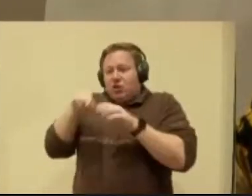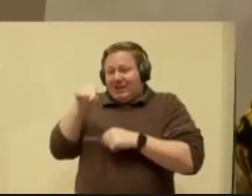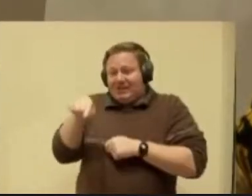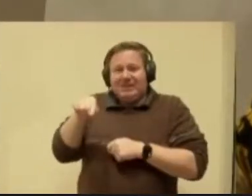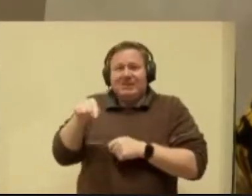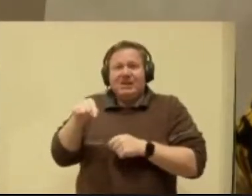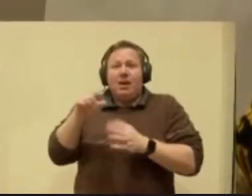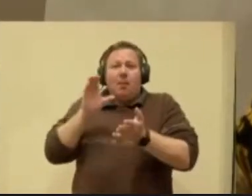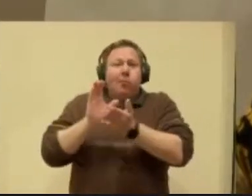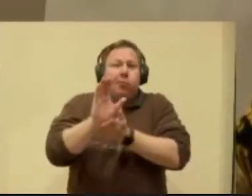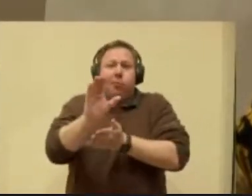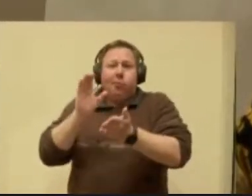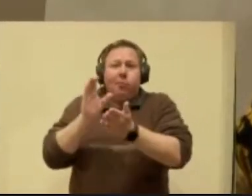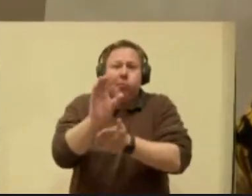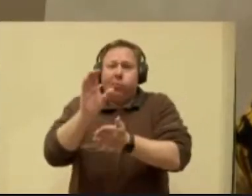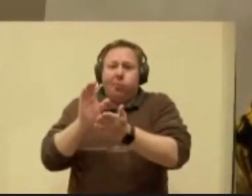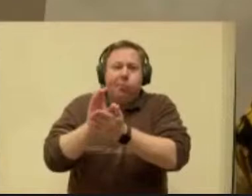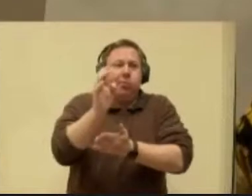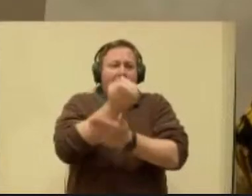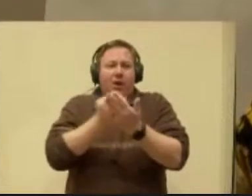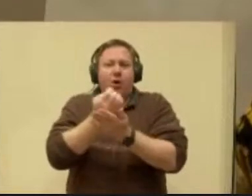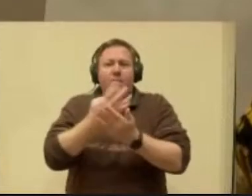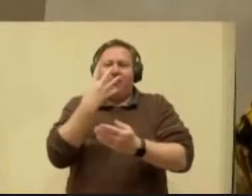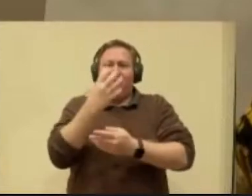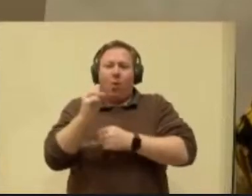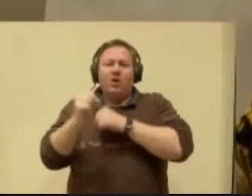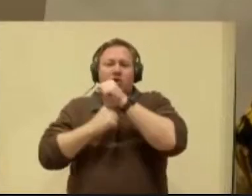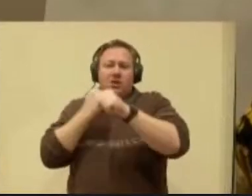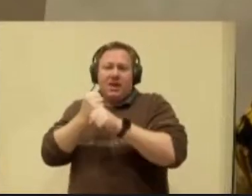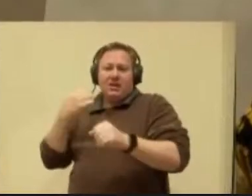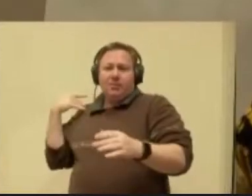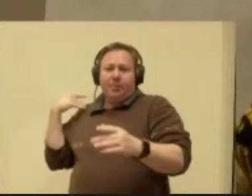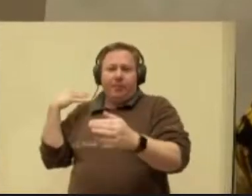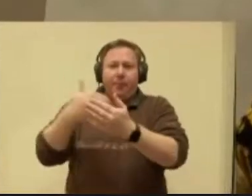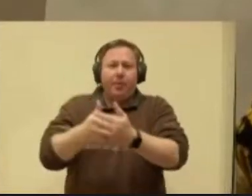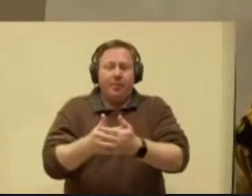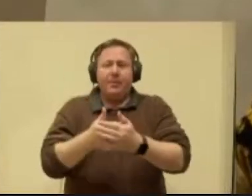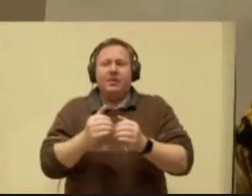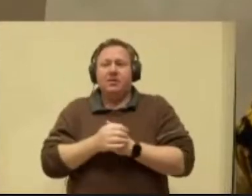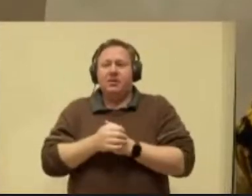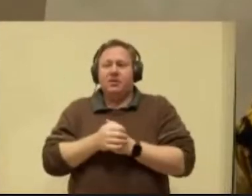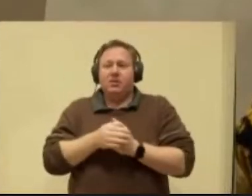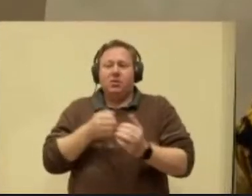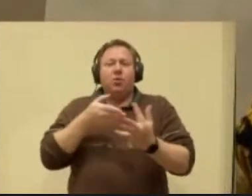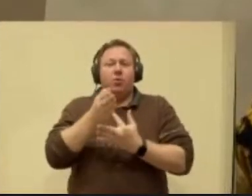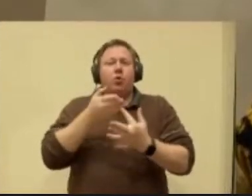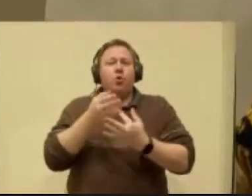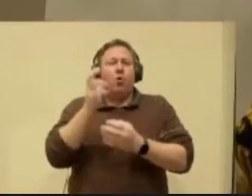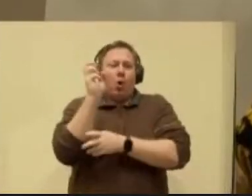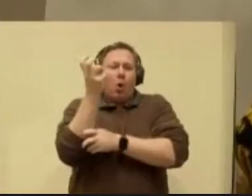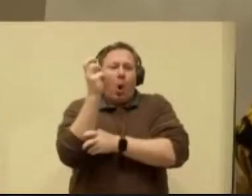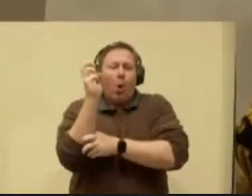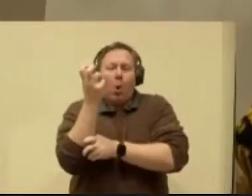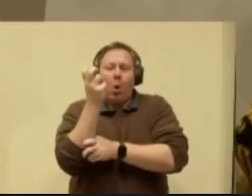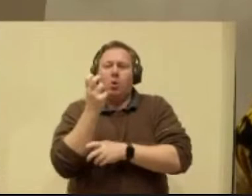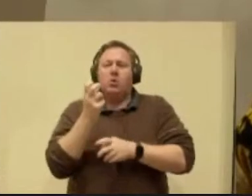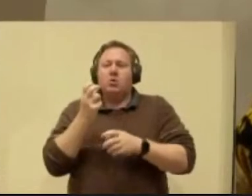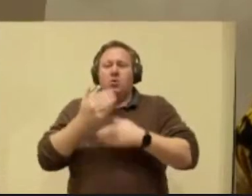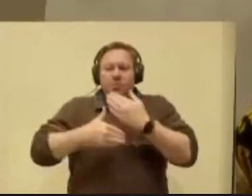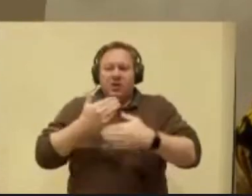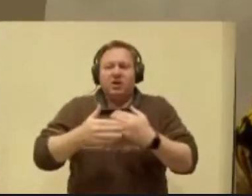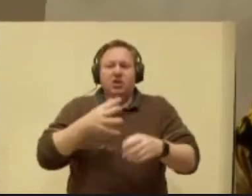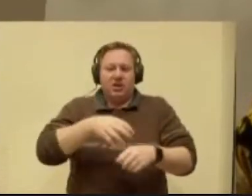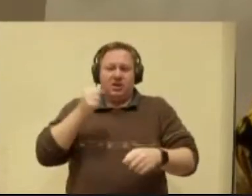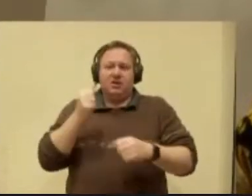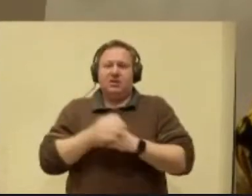400 years which is now through our gold er except you know production and gold extraction